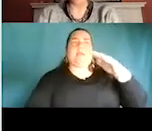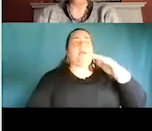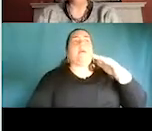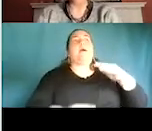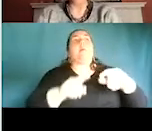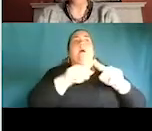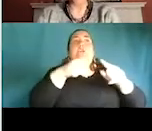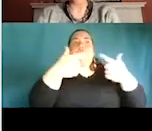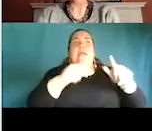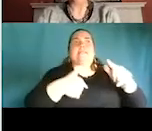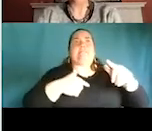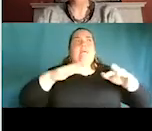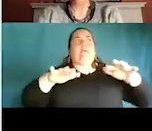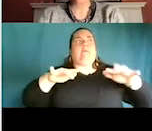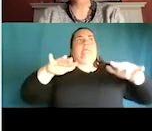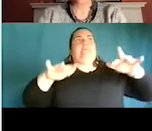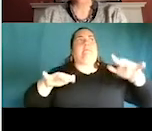swim on my own."